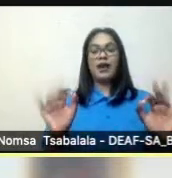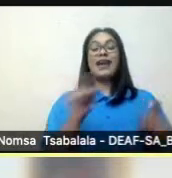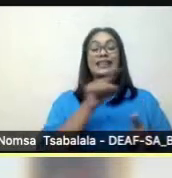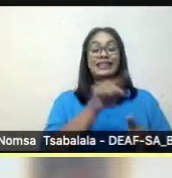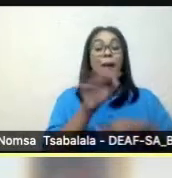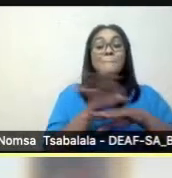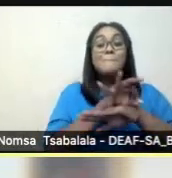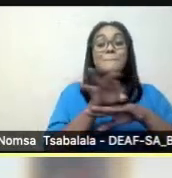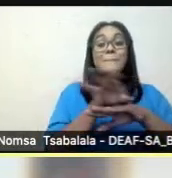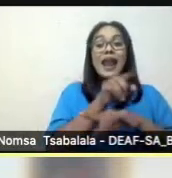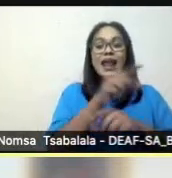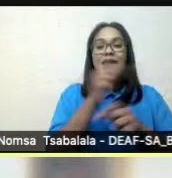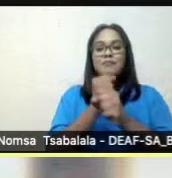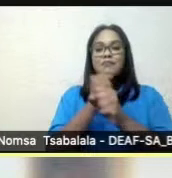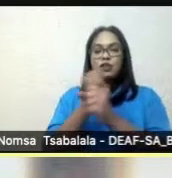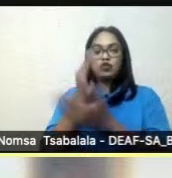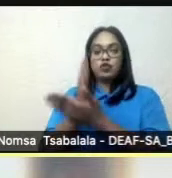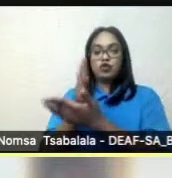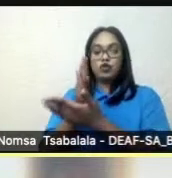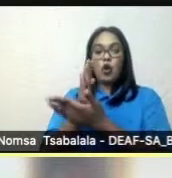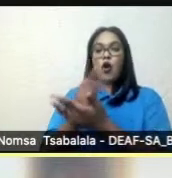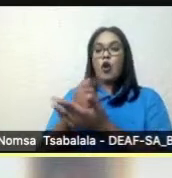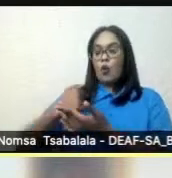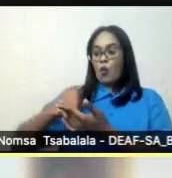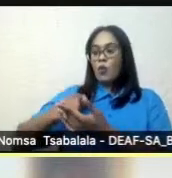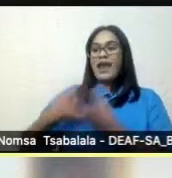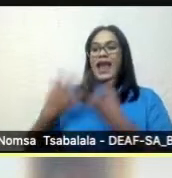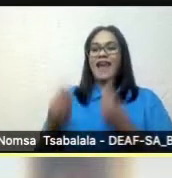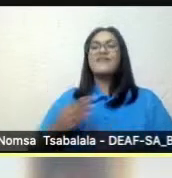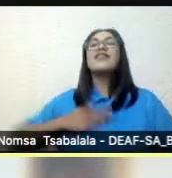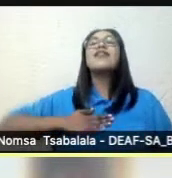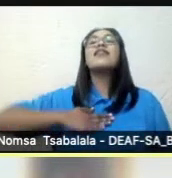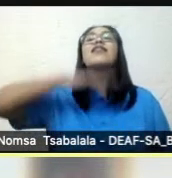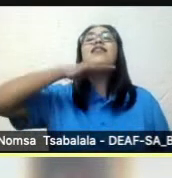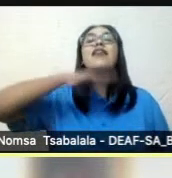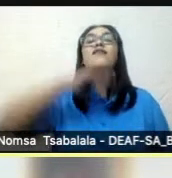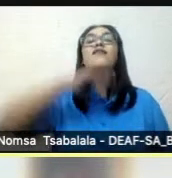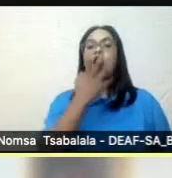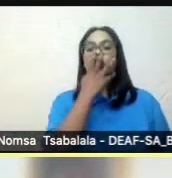guarantee of a sustainable supply of oxygen during the fourth wave.